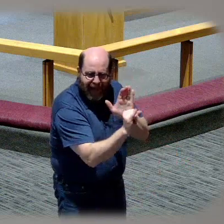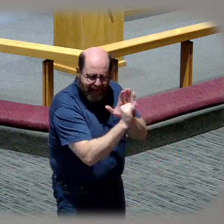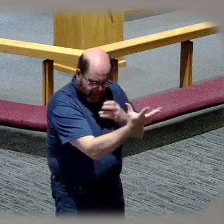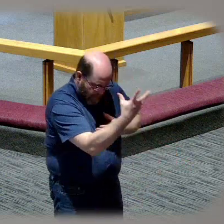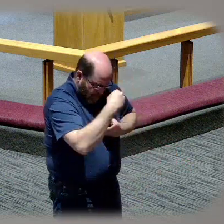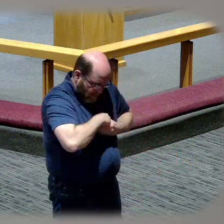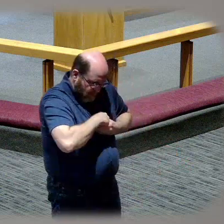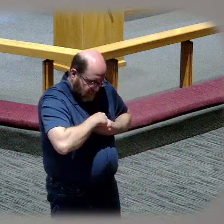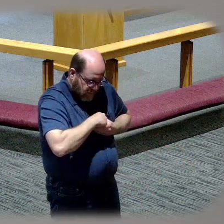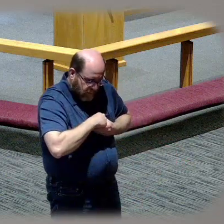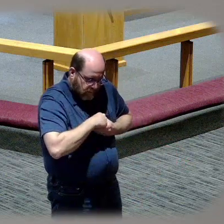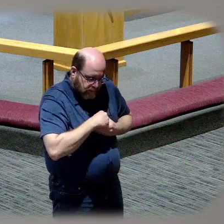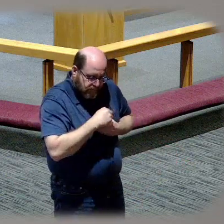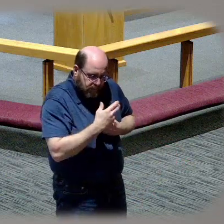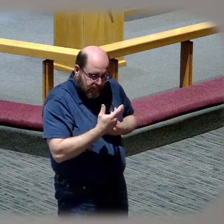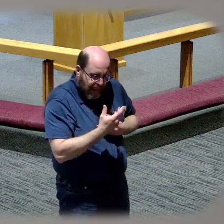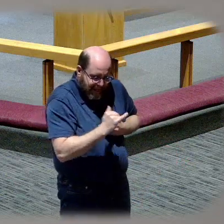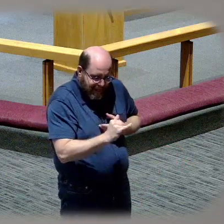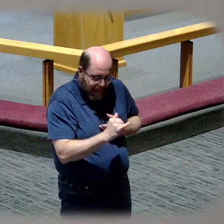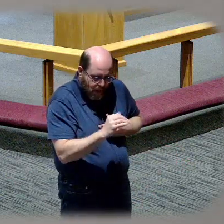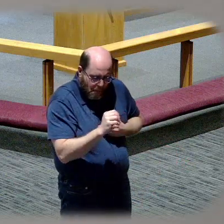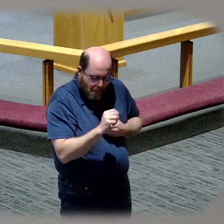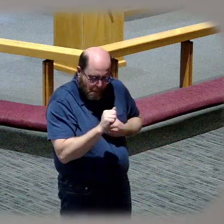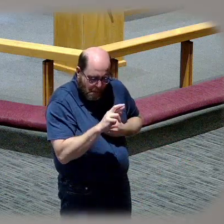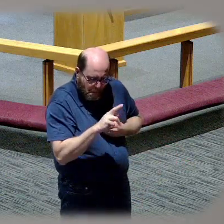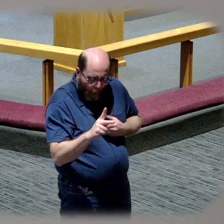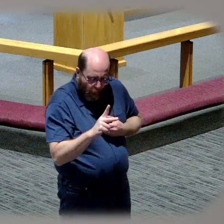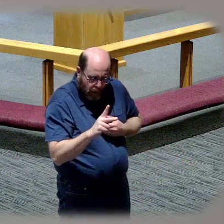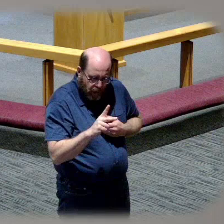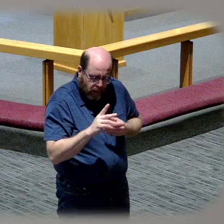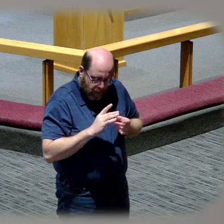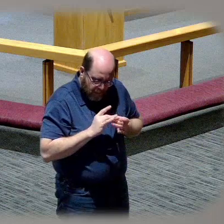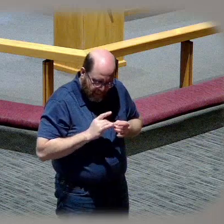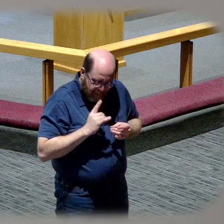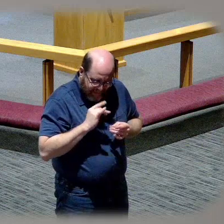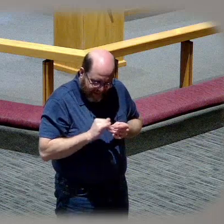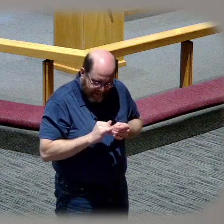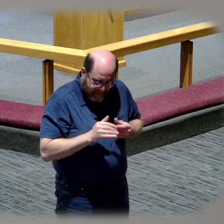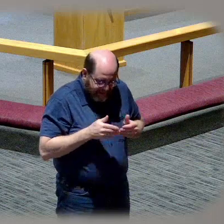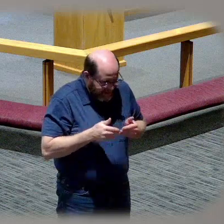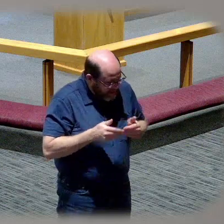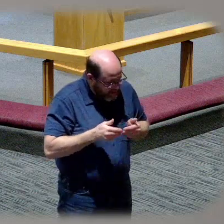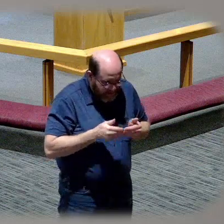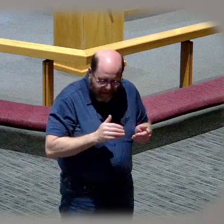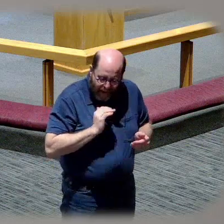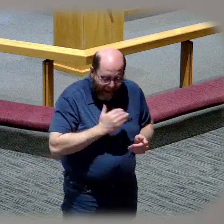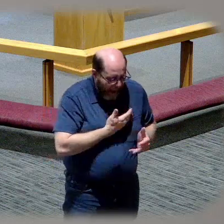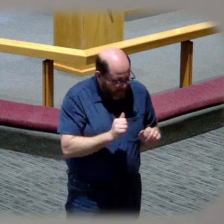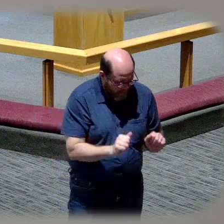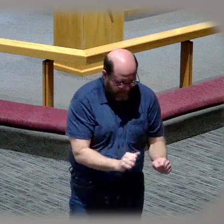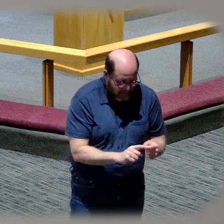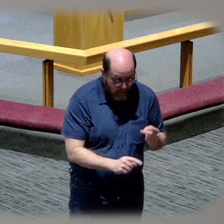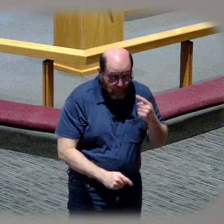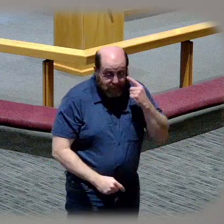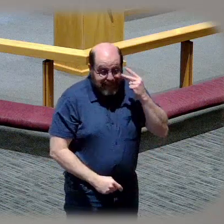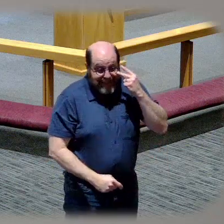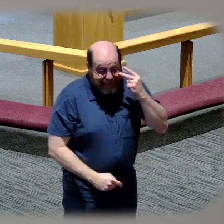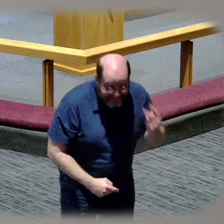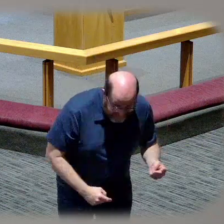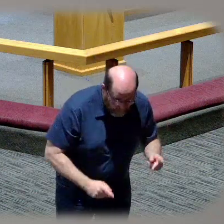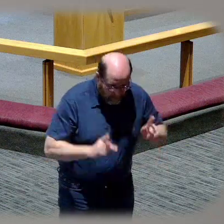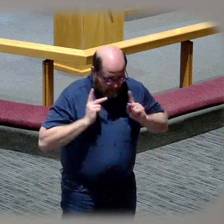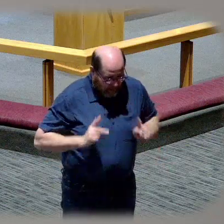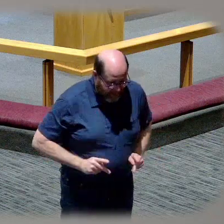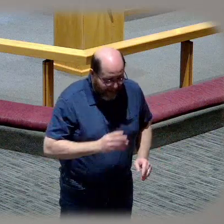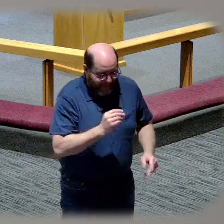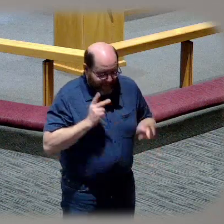Mark tends to focus on, and it comes out here, is the fact that regardless of our ability to see and understand